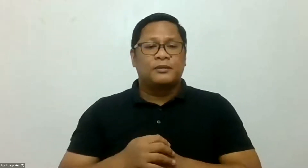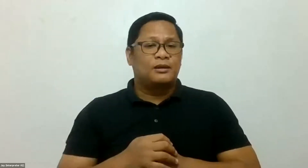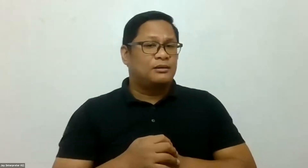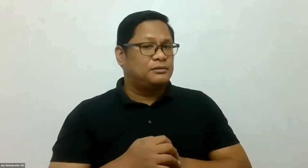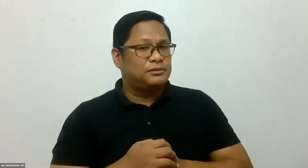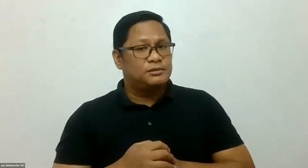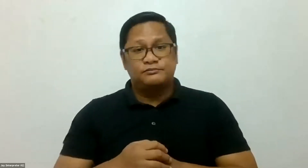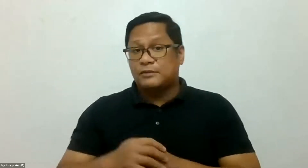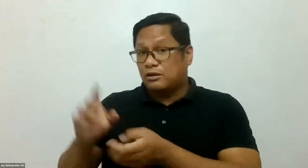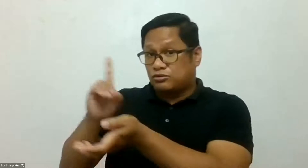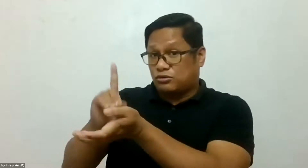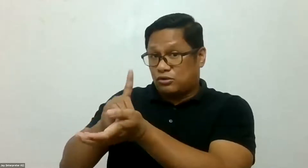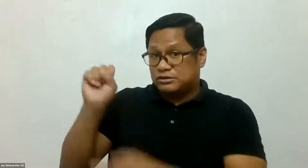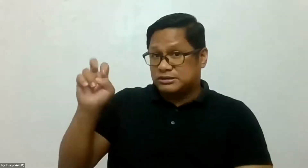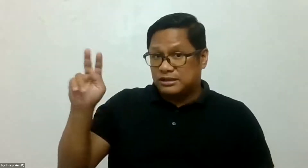Doc Sena?